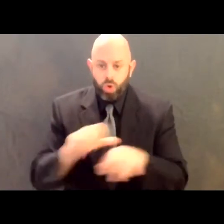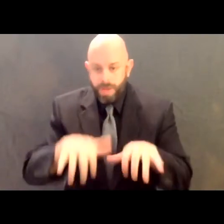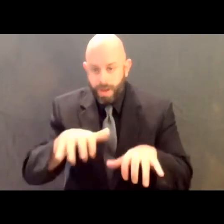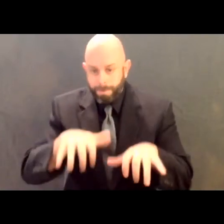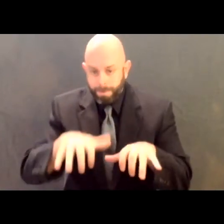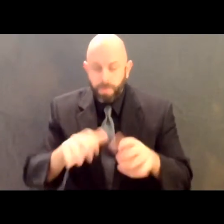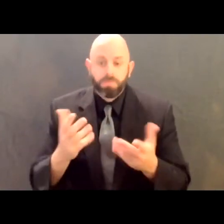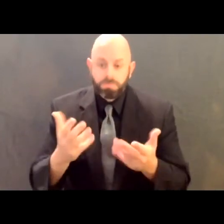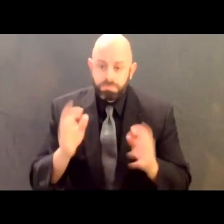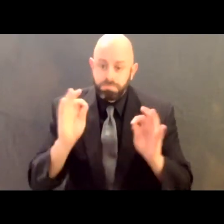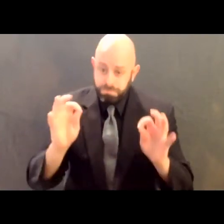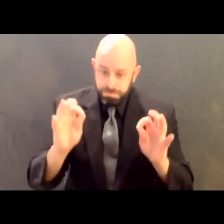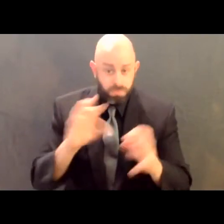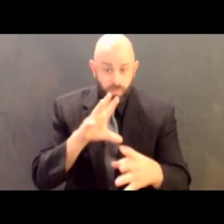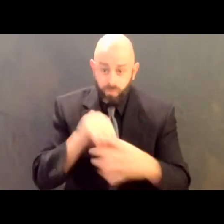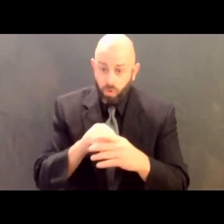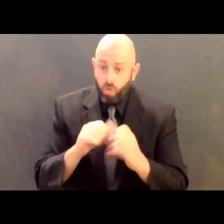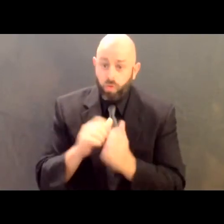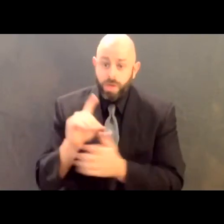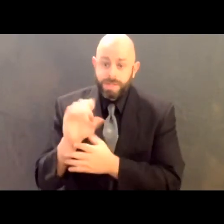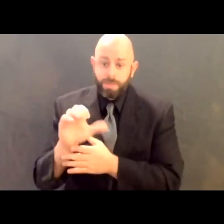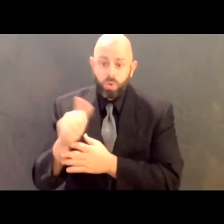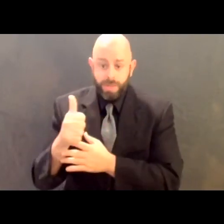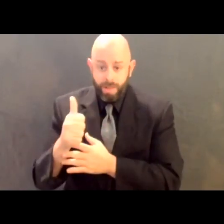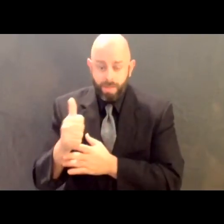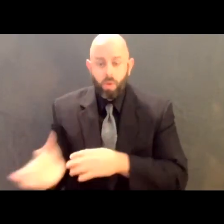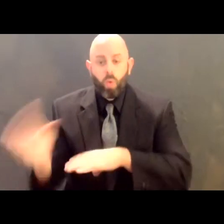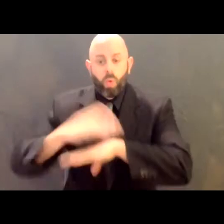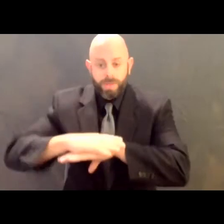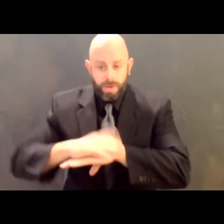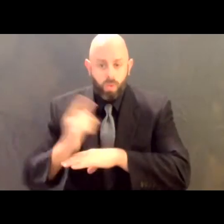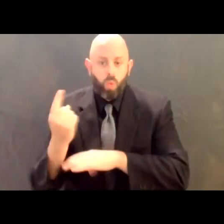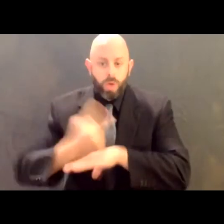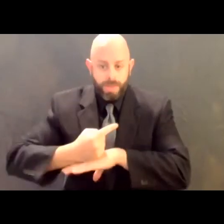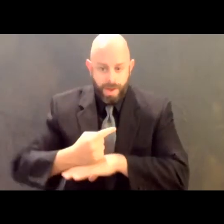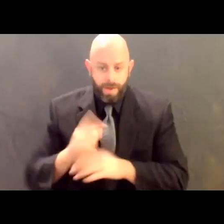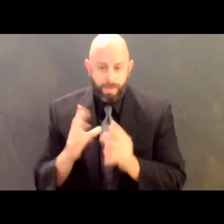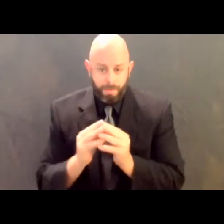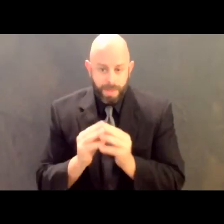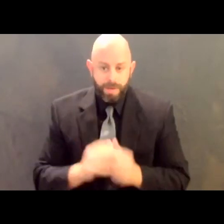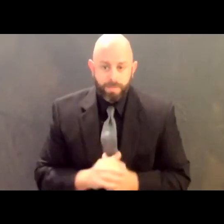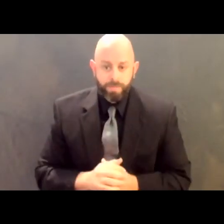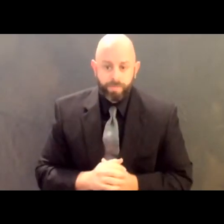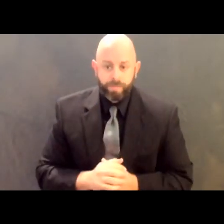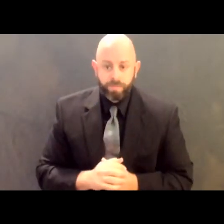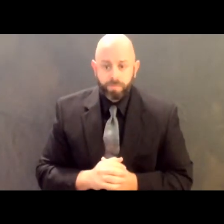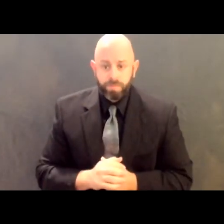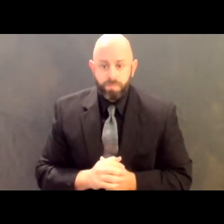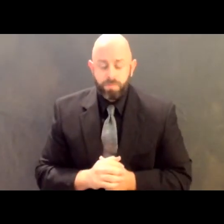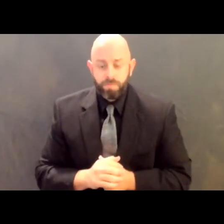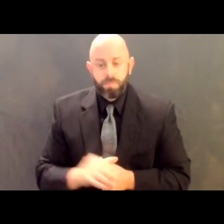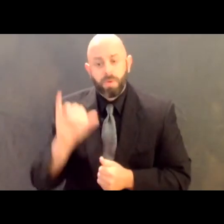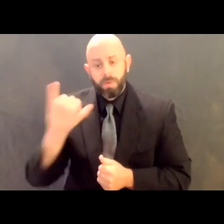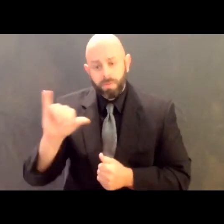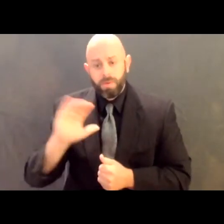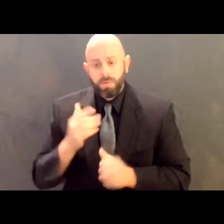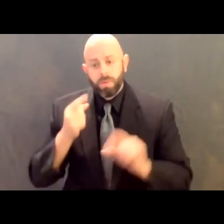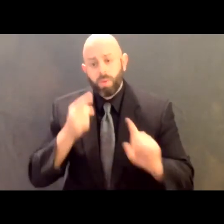the 10th. It'll be a one-day meeting. So again, that's what we've tried to do,